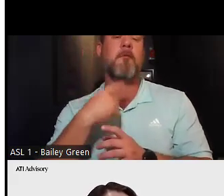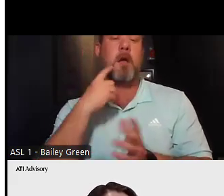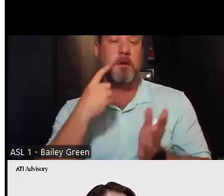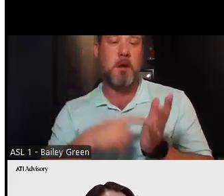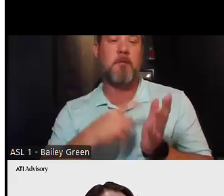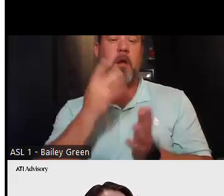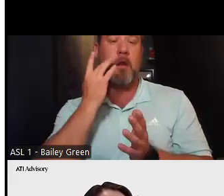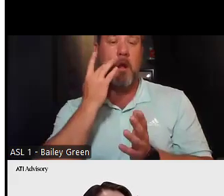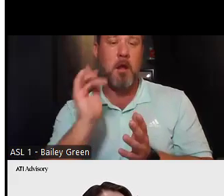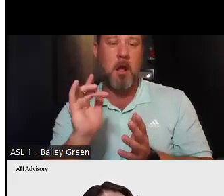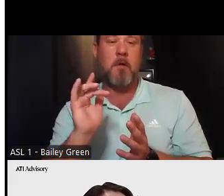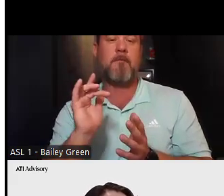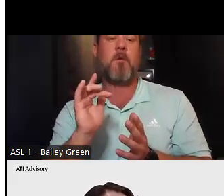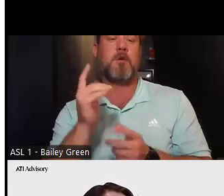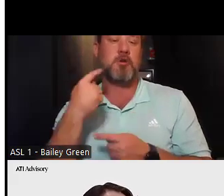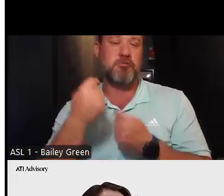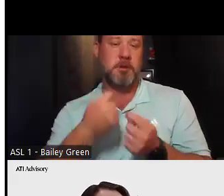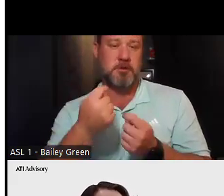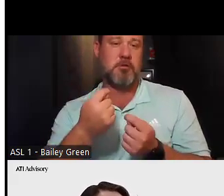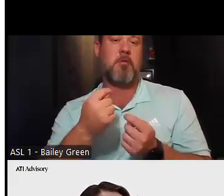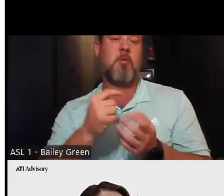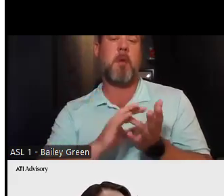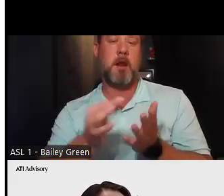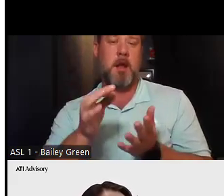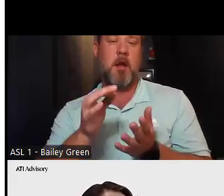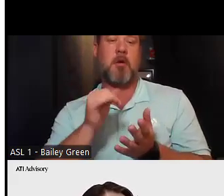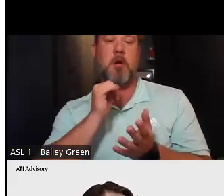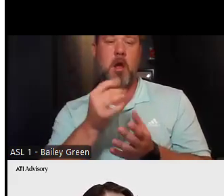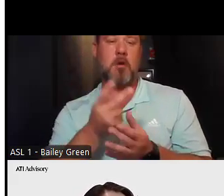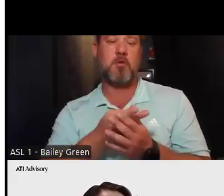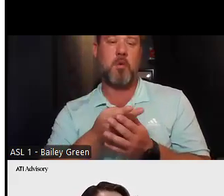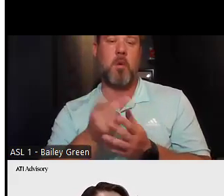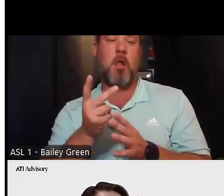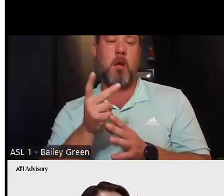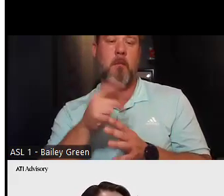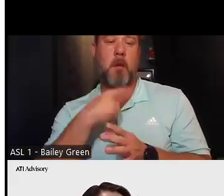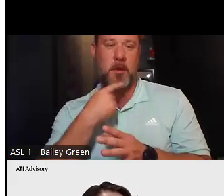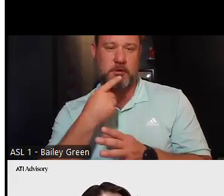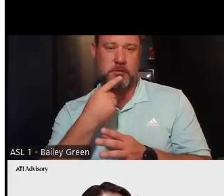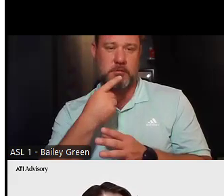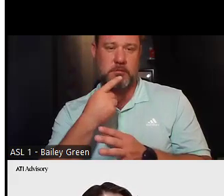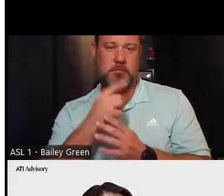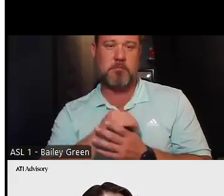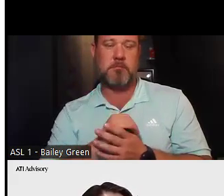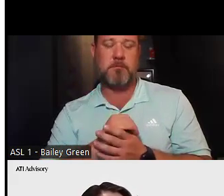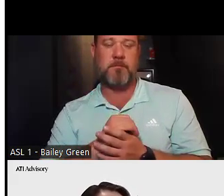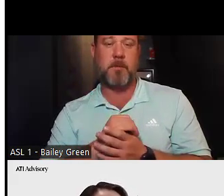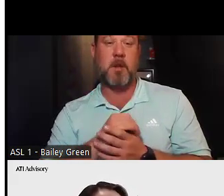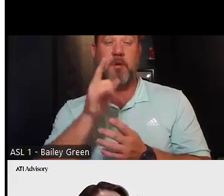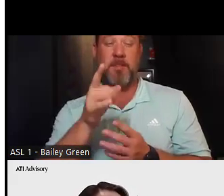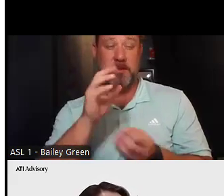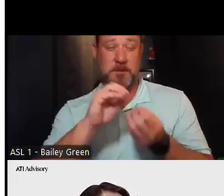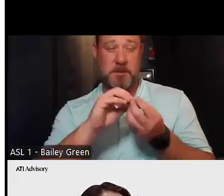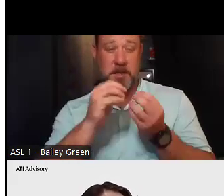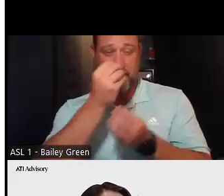a California traditional Medicare non-dual population. And so looking at this California specific data and